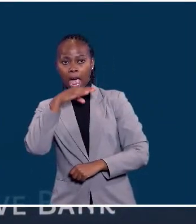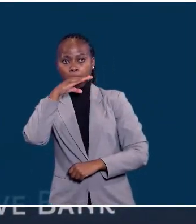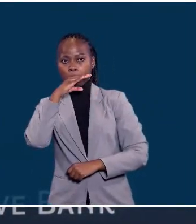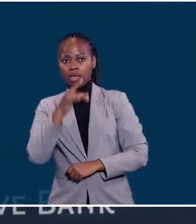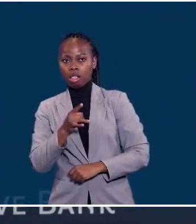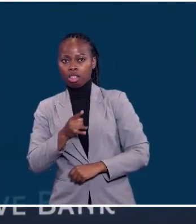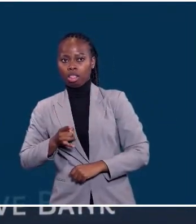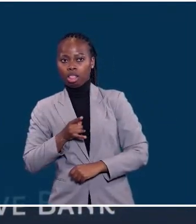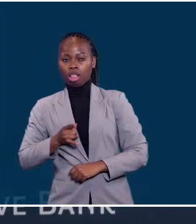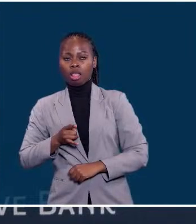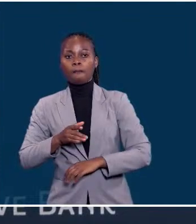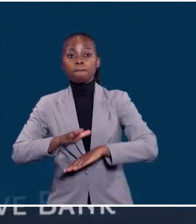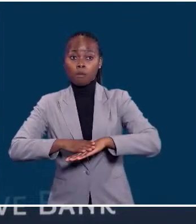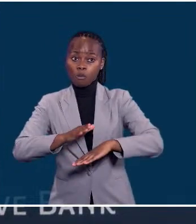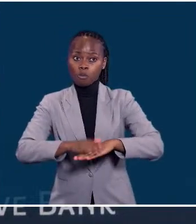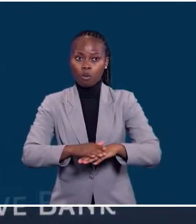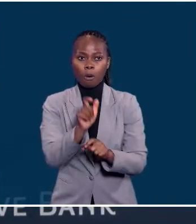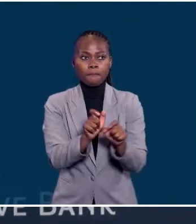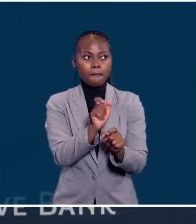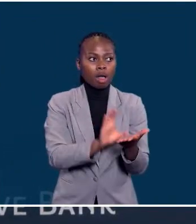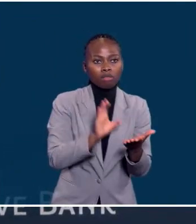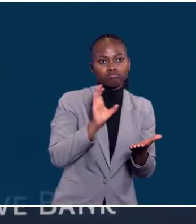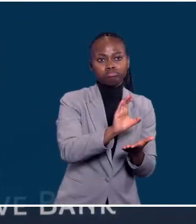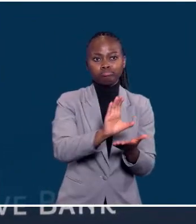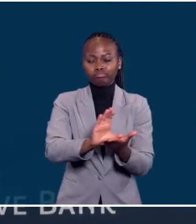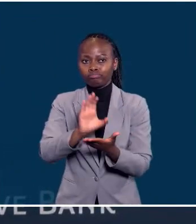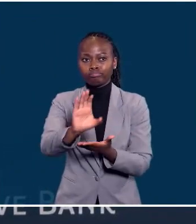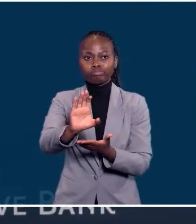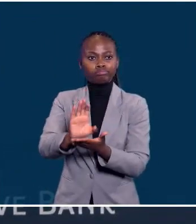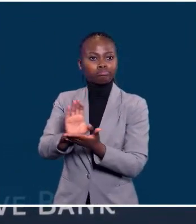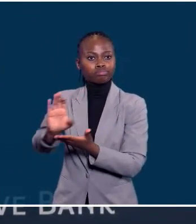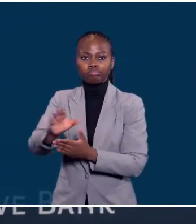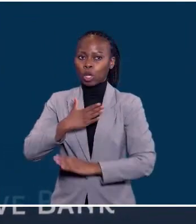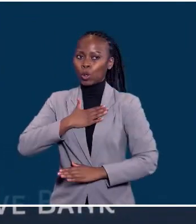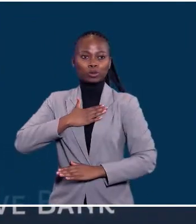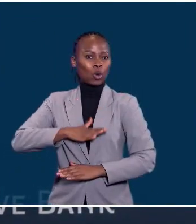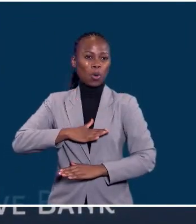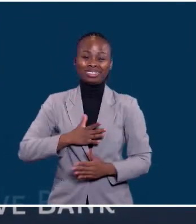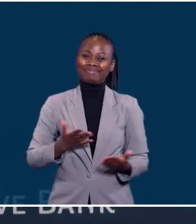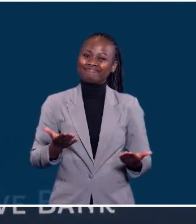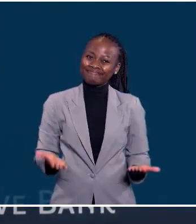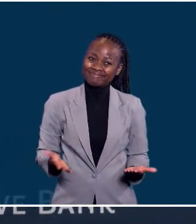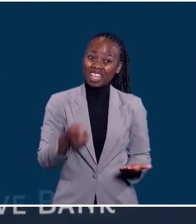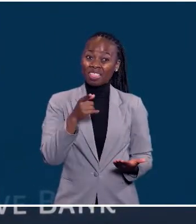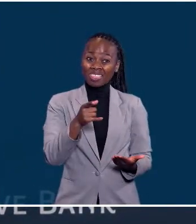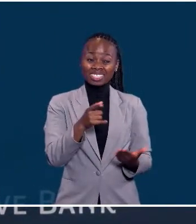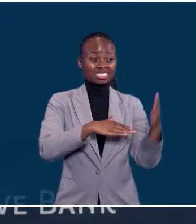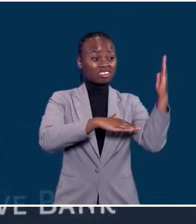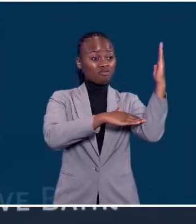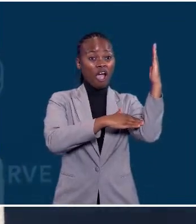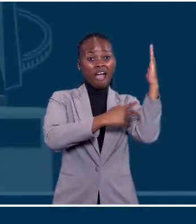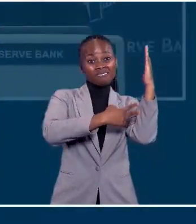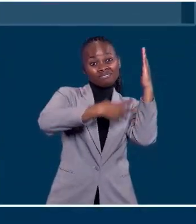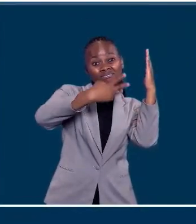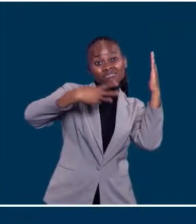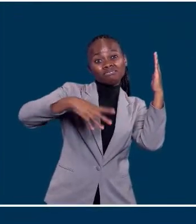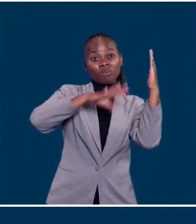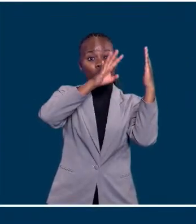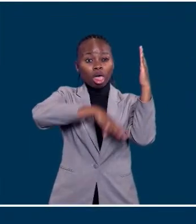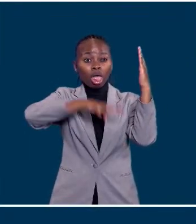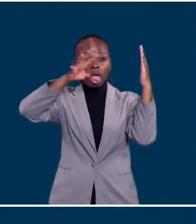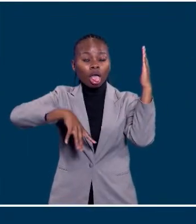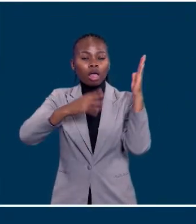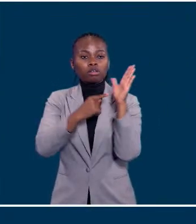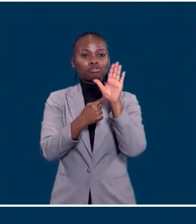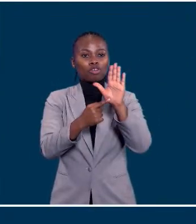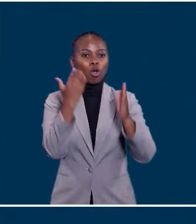And again, this point, harking back to this point about uncertainty, this graph shows you a little bit about what